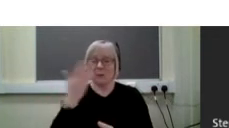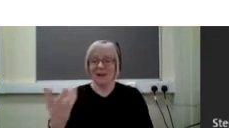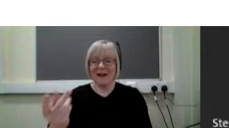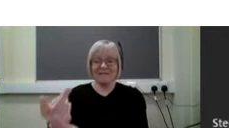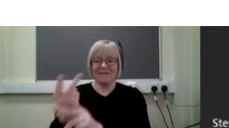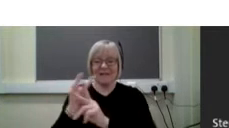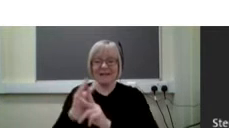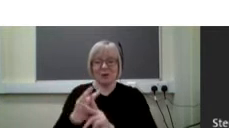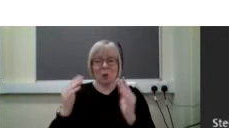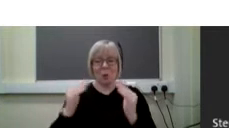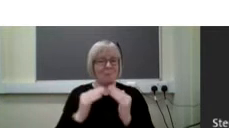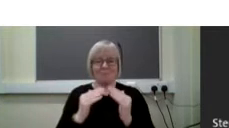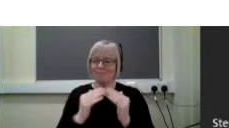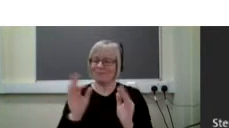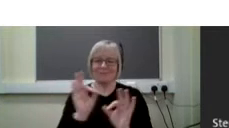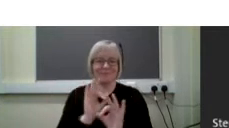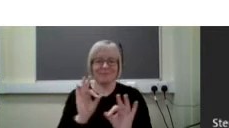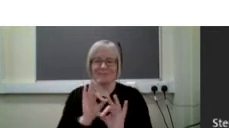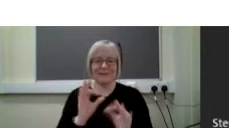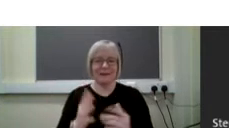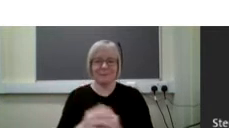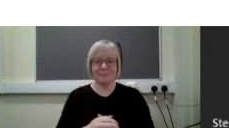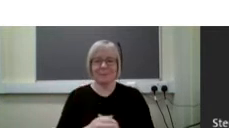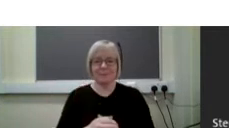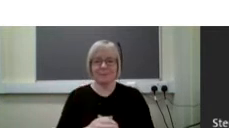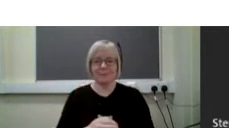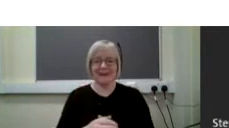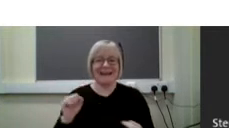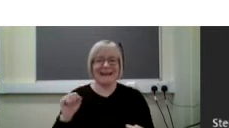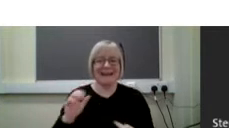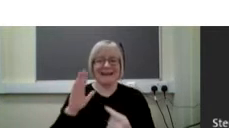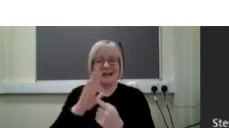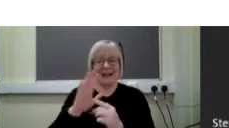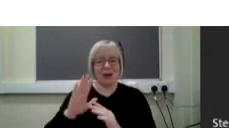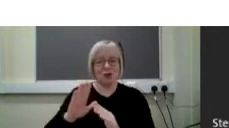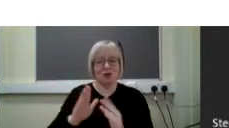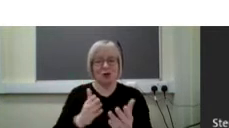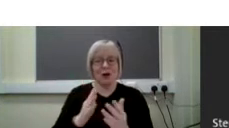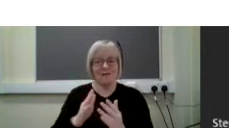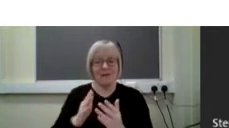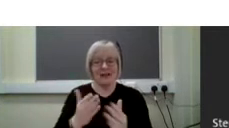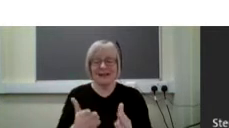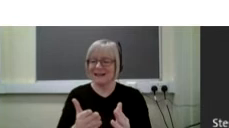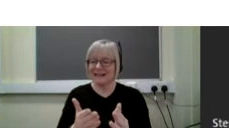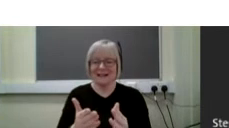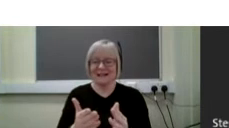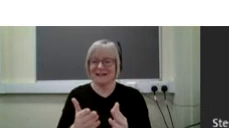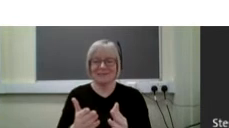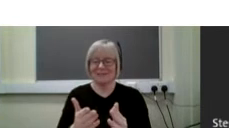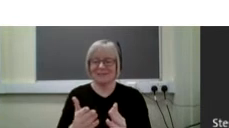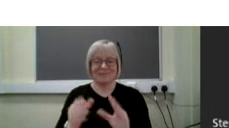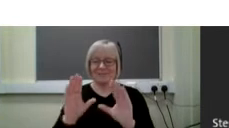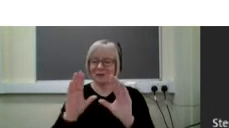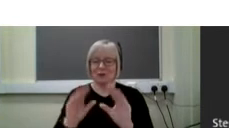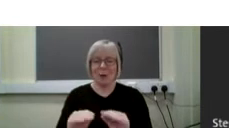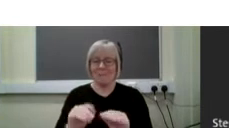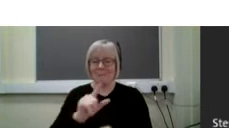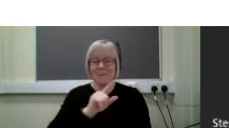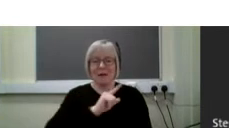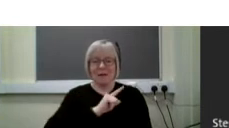that. Care services had been interrupted on and off because of